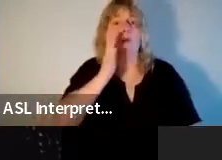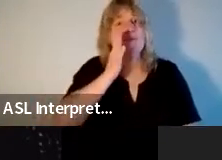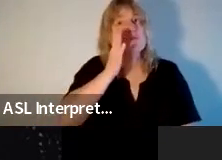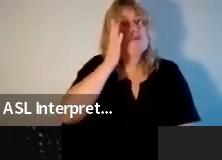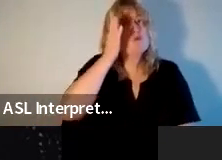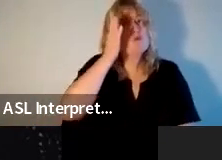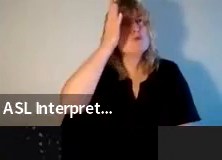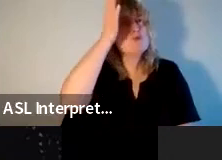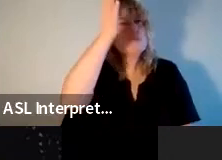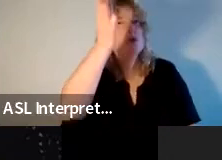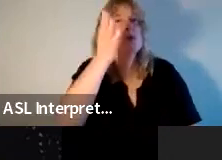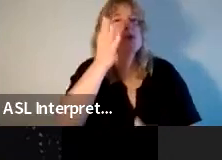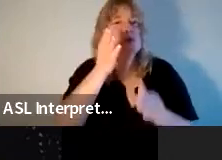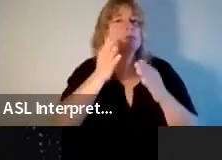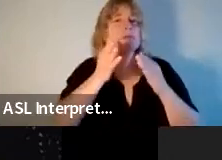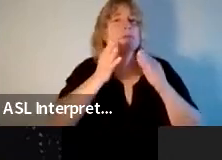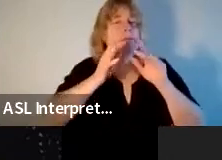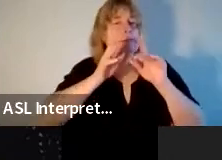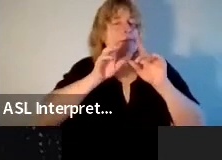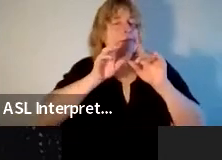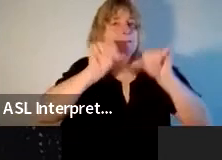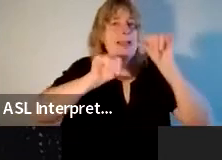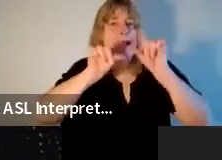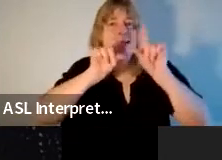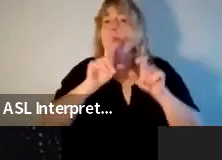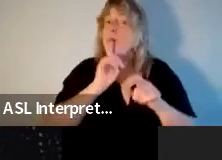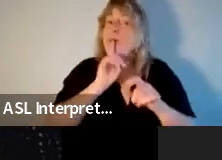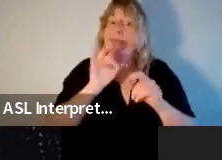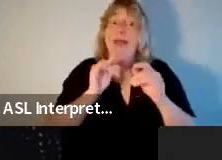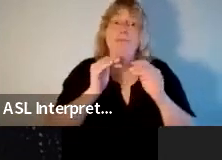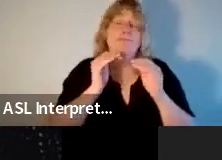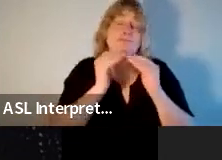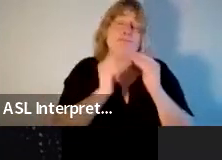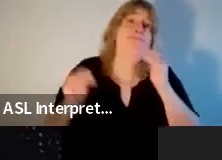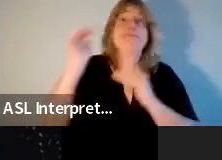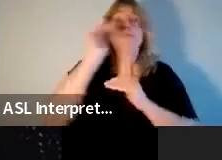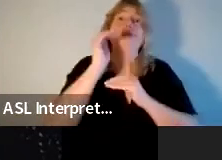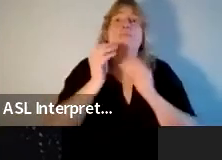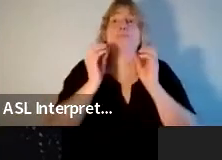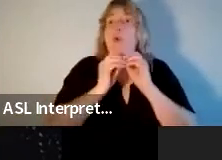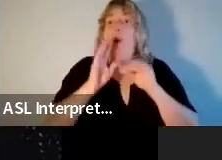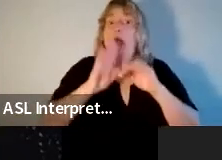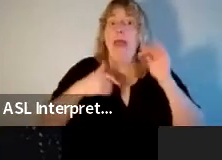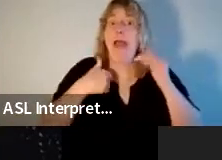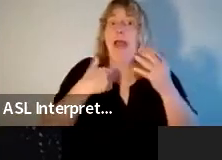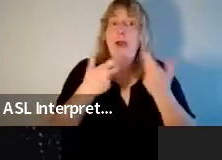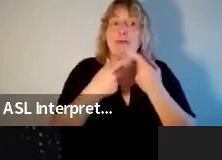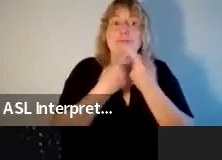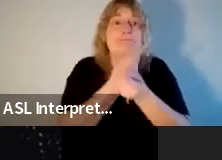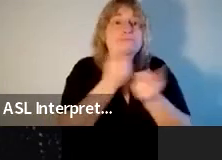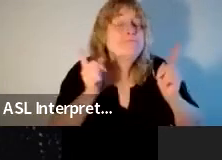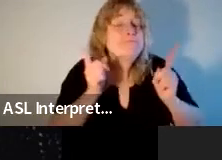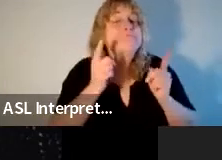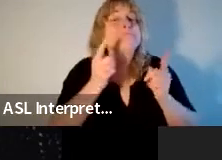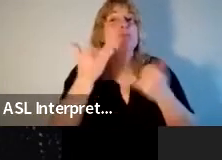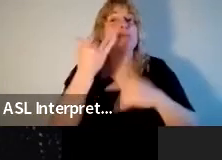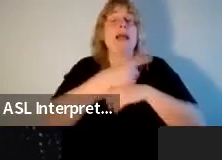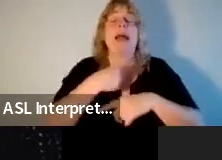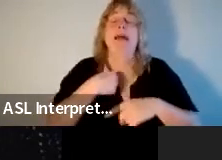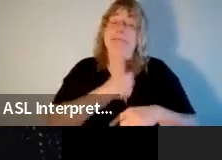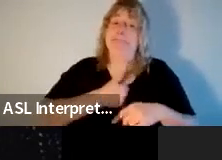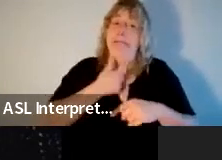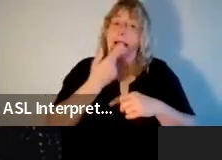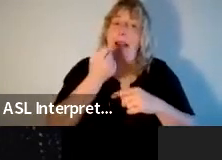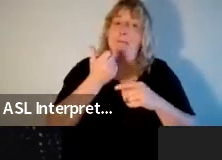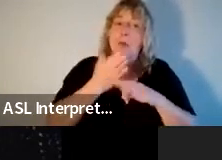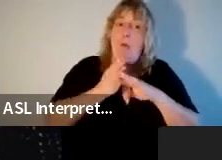Well, that's more than what I wanted to tell you today. I apologize for going a few minutes over. We are all extremely excited